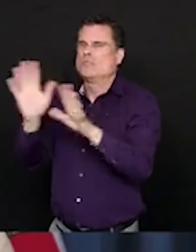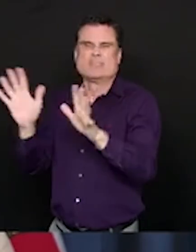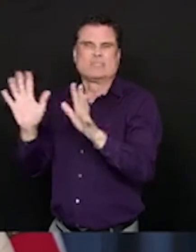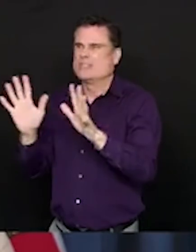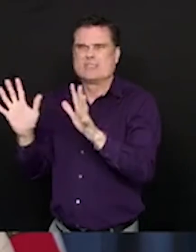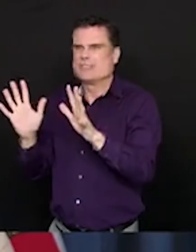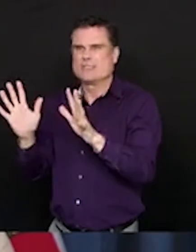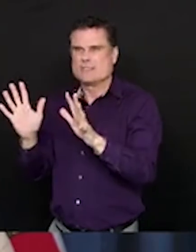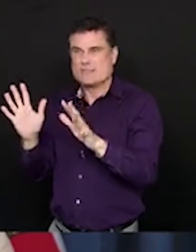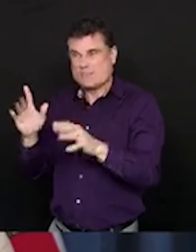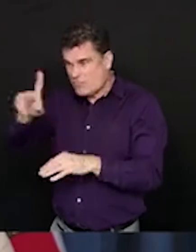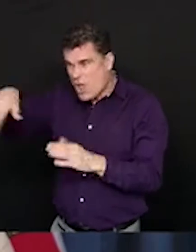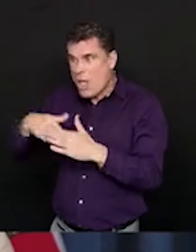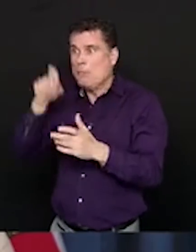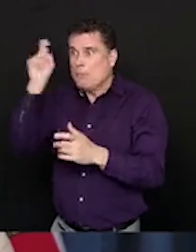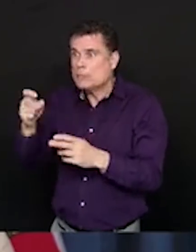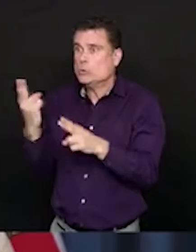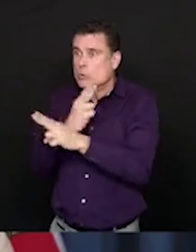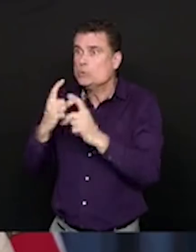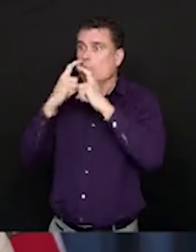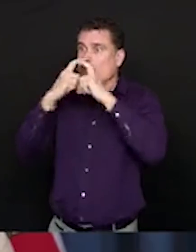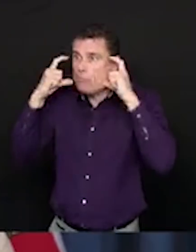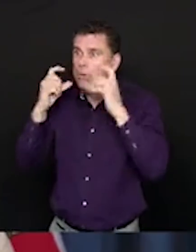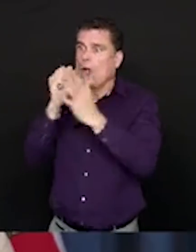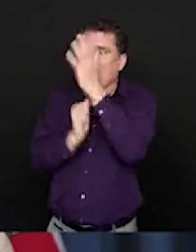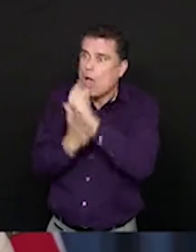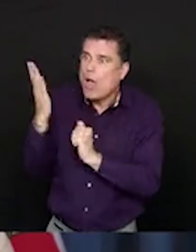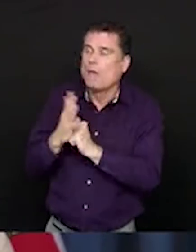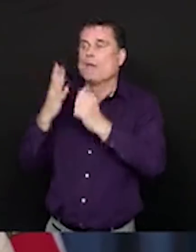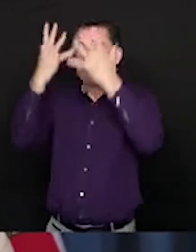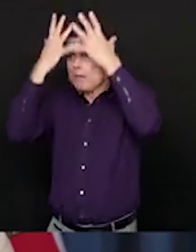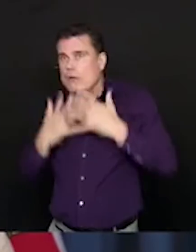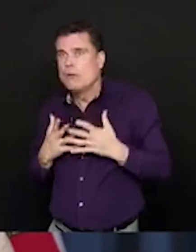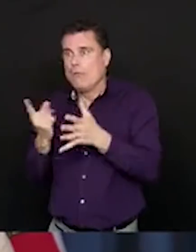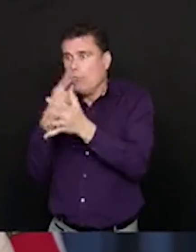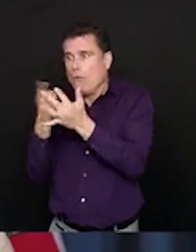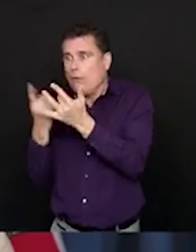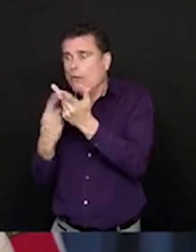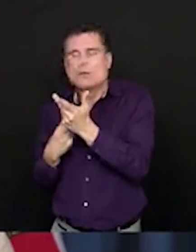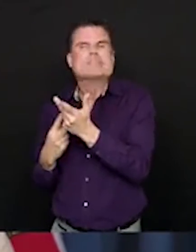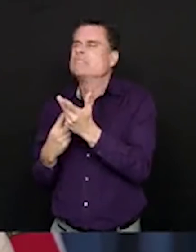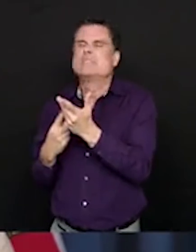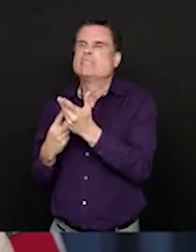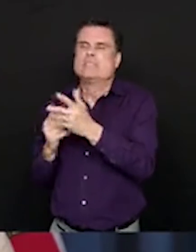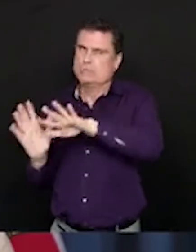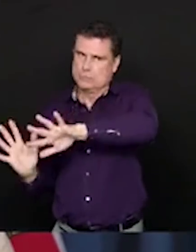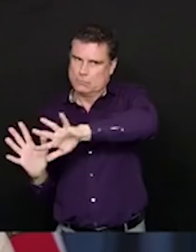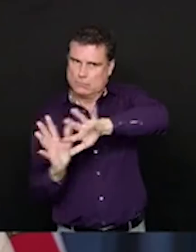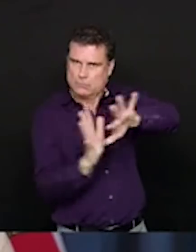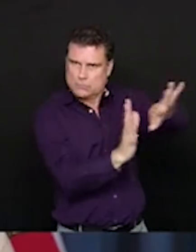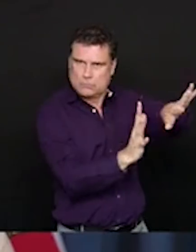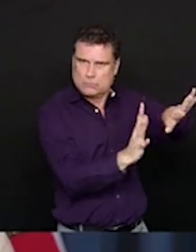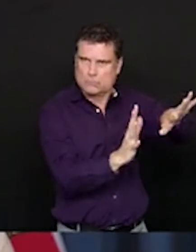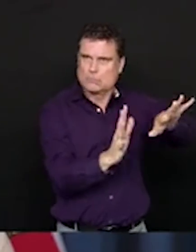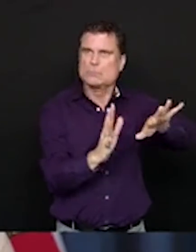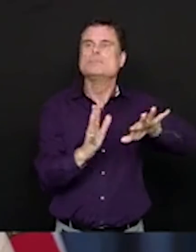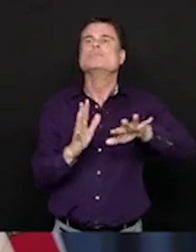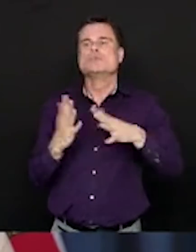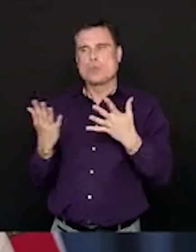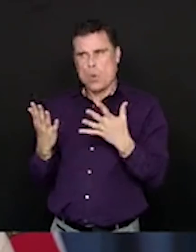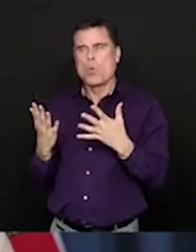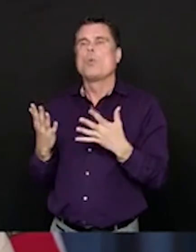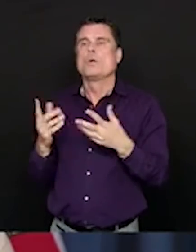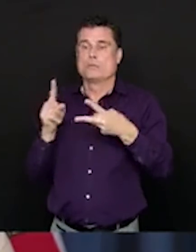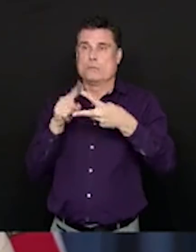our fire services as well. They have other very important roles that they need to play, and if they were responding to